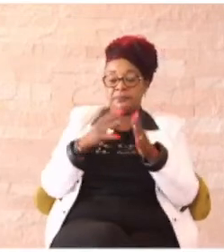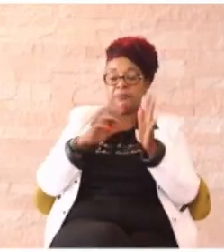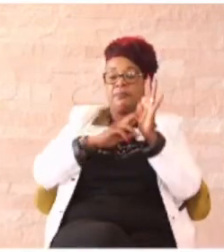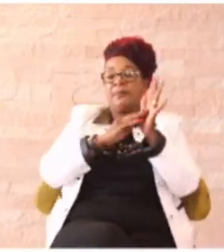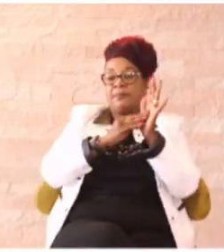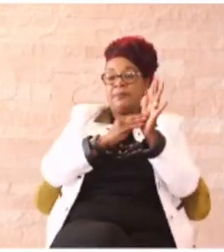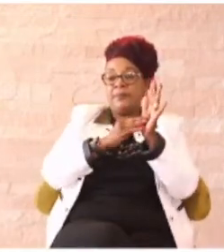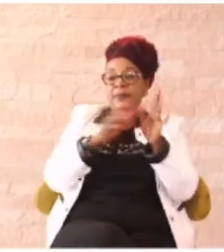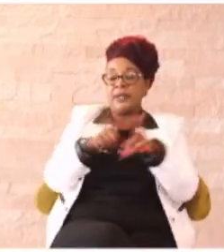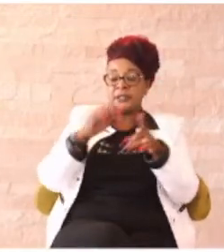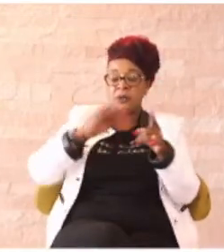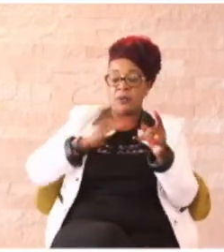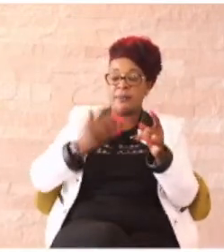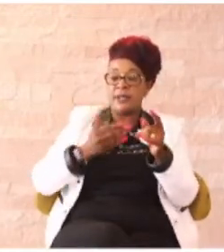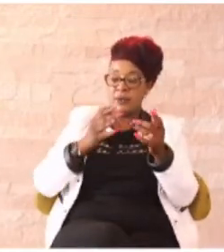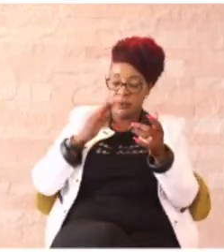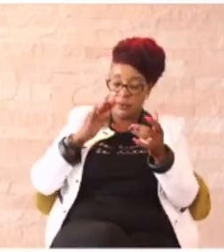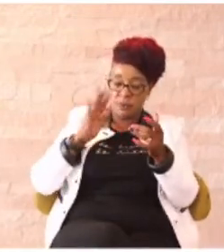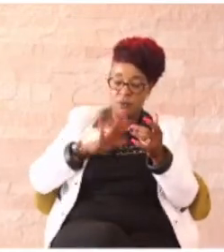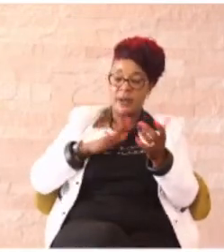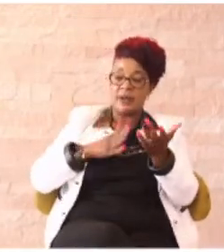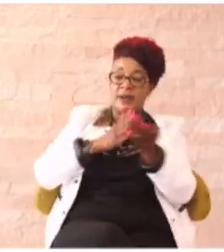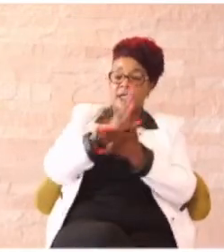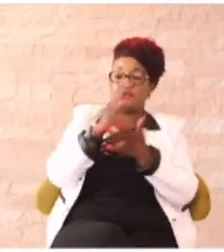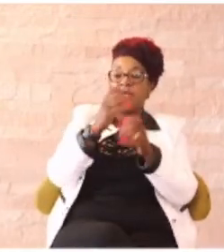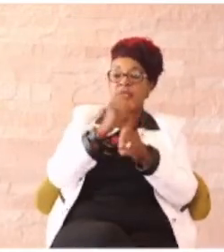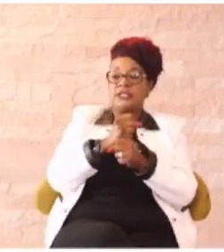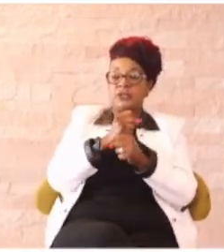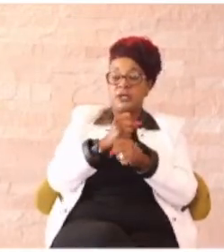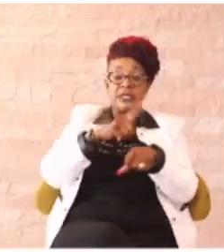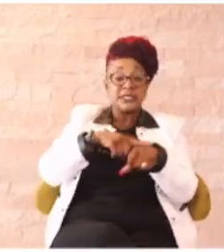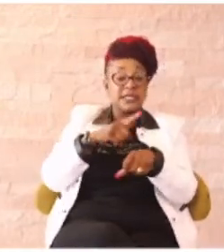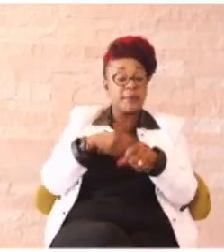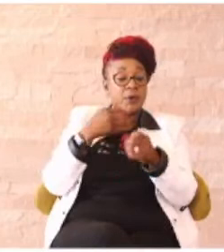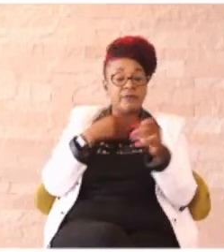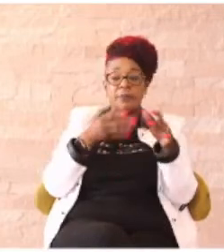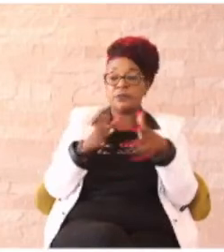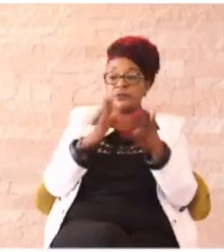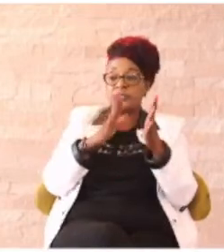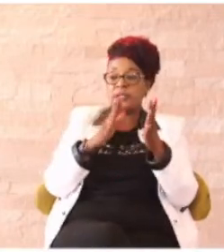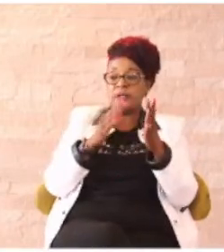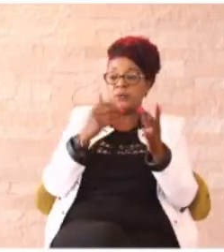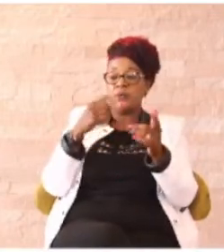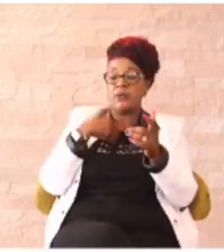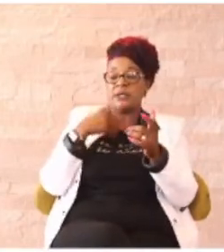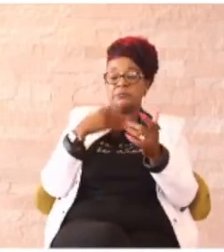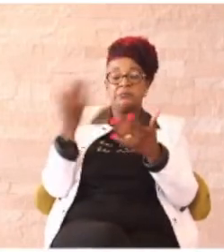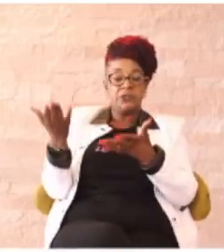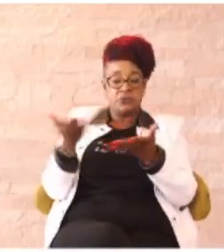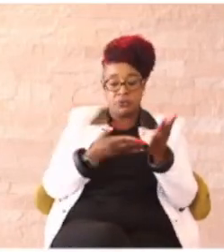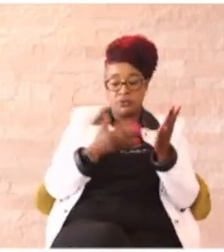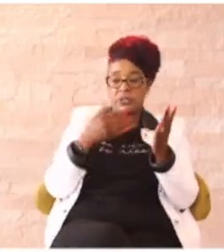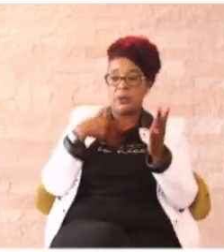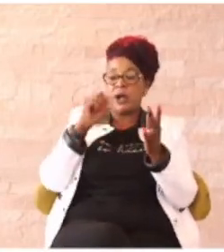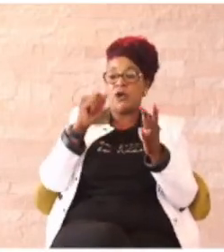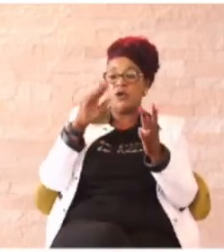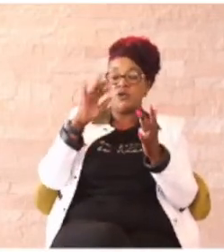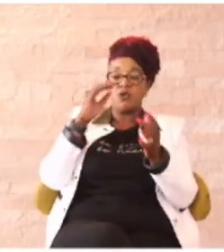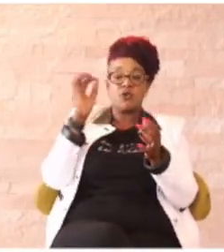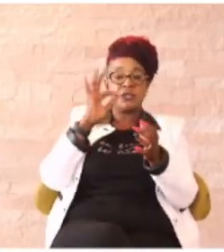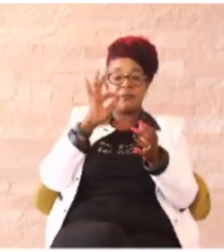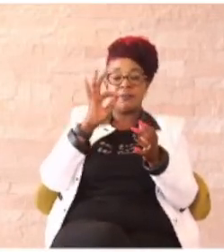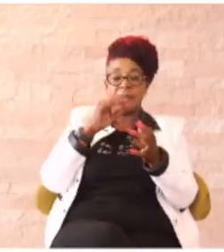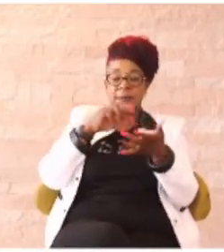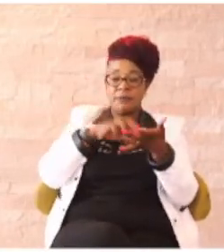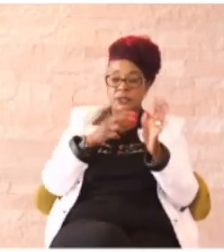rights organizations. Whenever we get a chance, we introduce our awesome program and what we do,